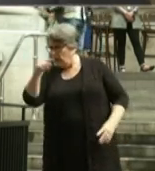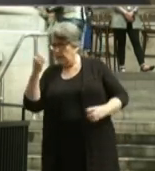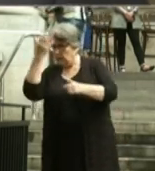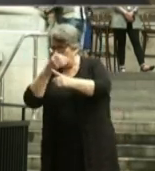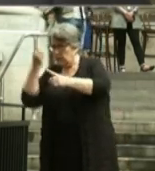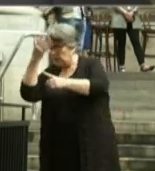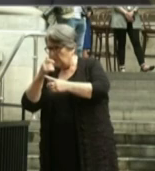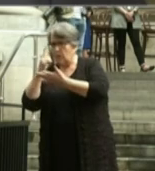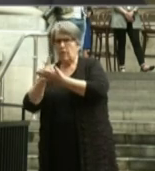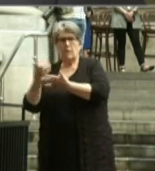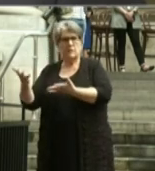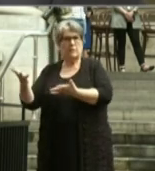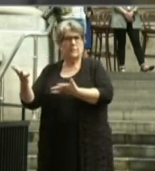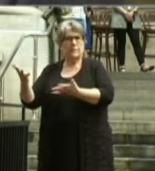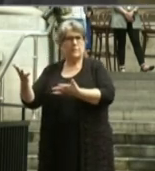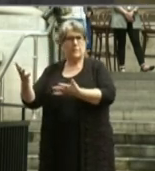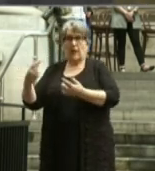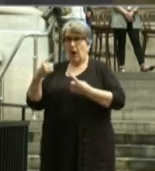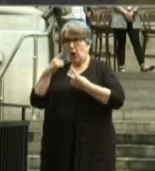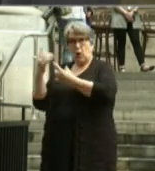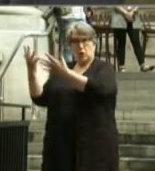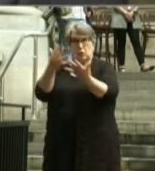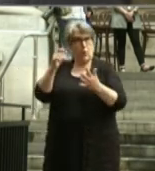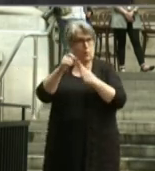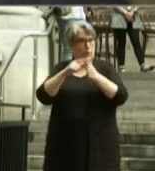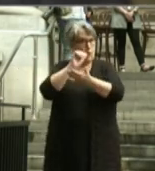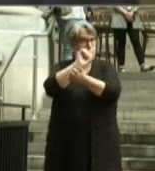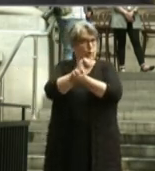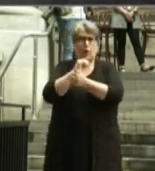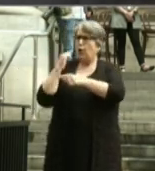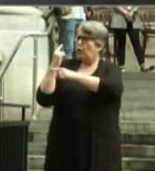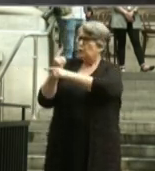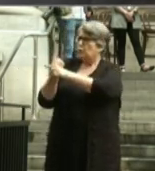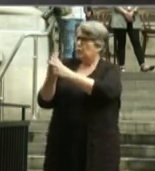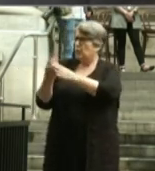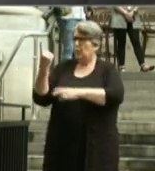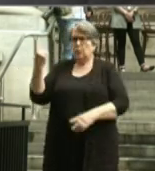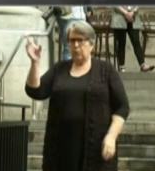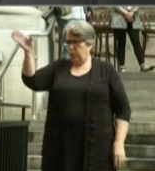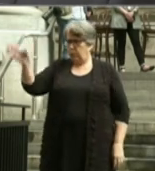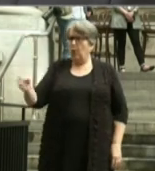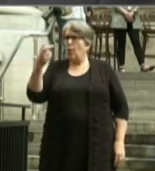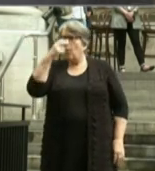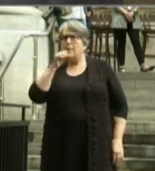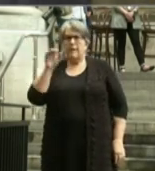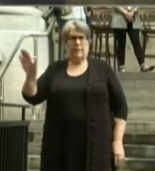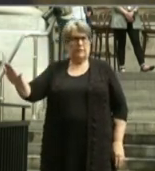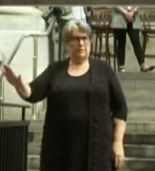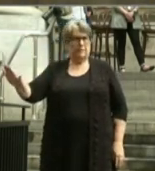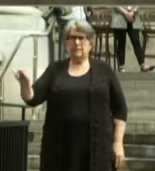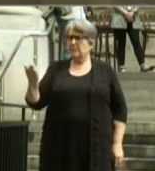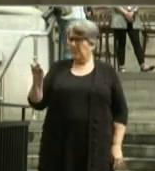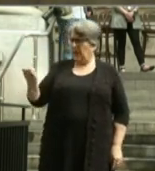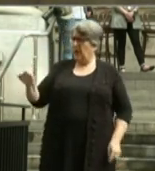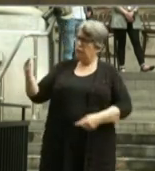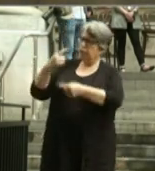Indigenous. And I was being shown around, and I remember chatting to one older gentleman